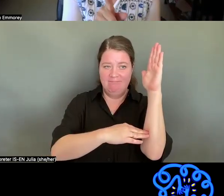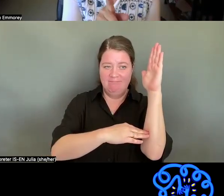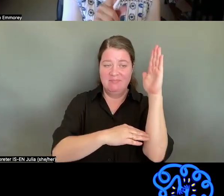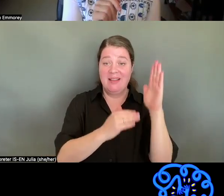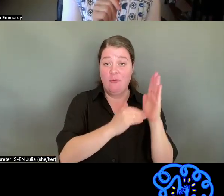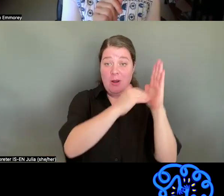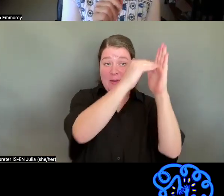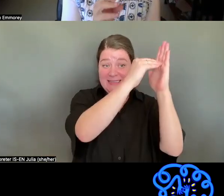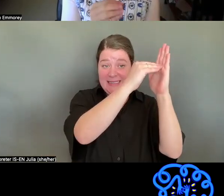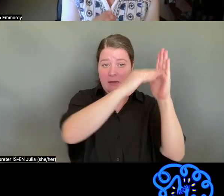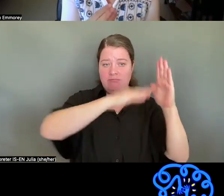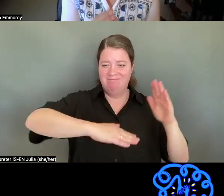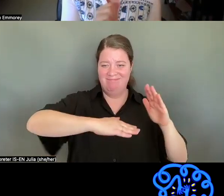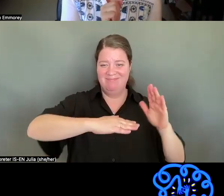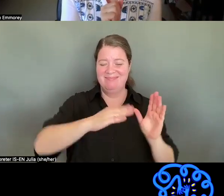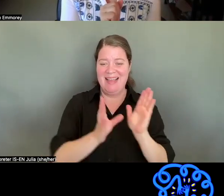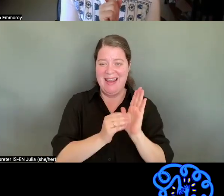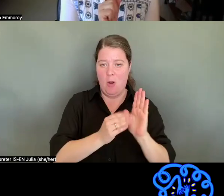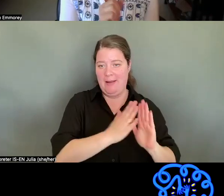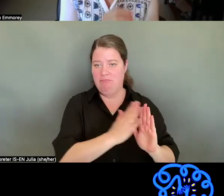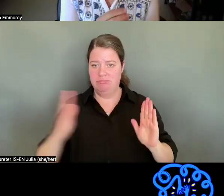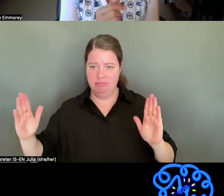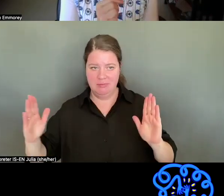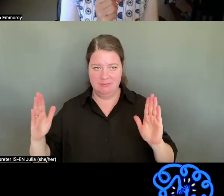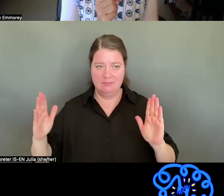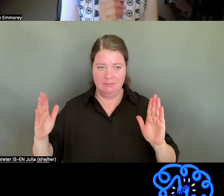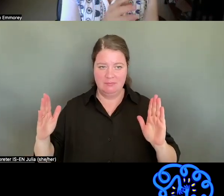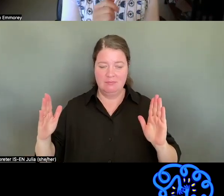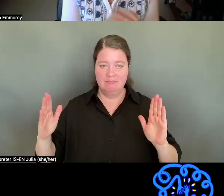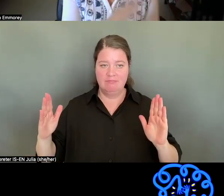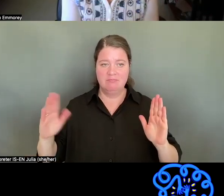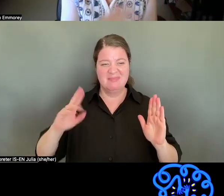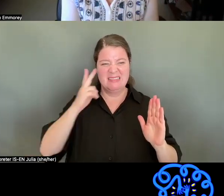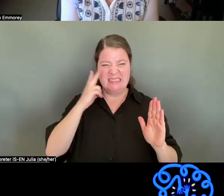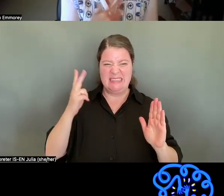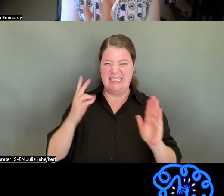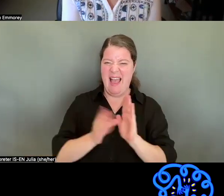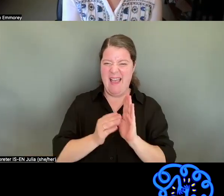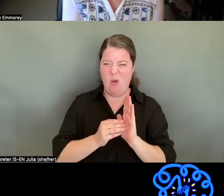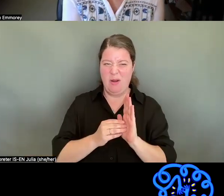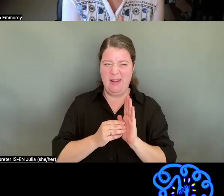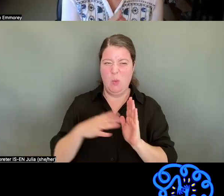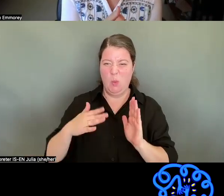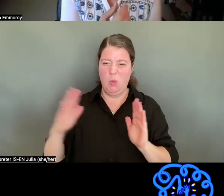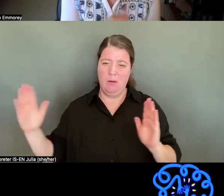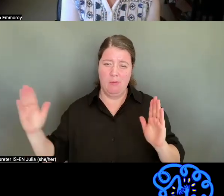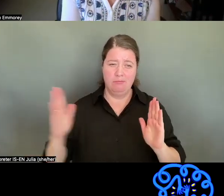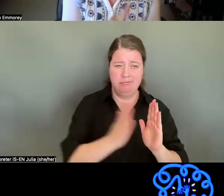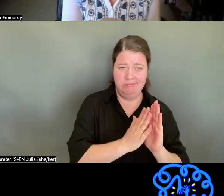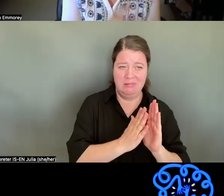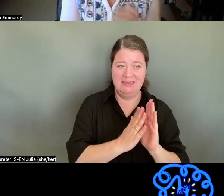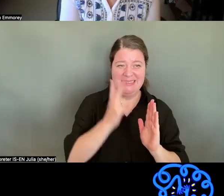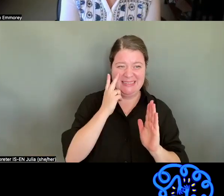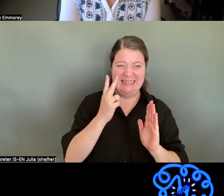low to high, and the low iconic signs tend to be, I should say, we can do it the other way, the high iconic signs tend to be in